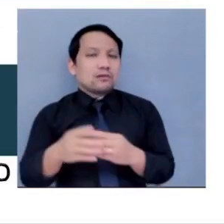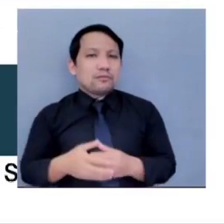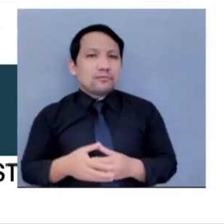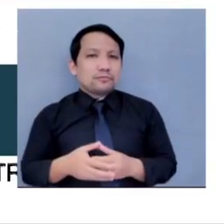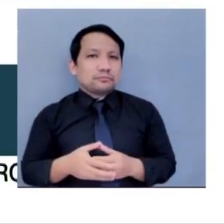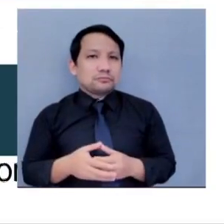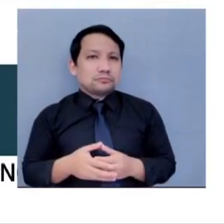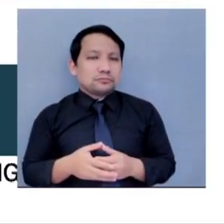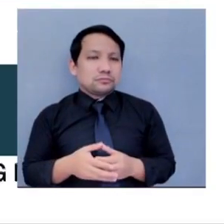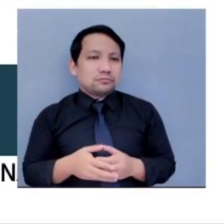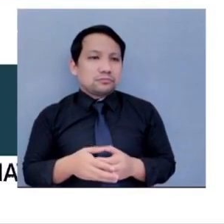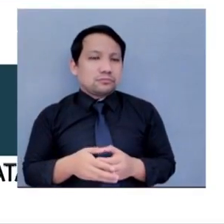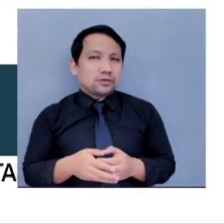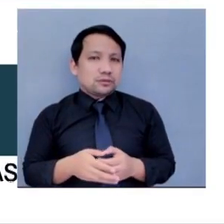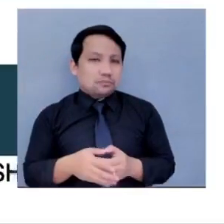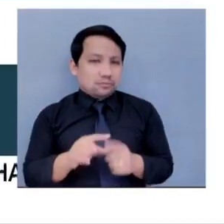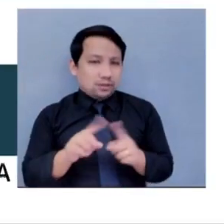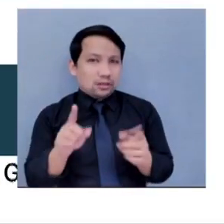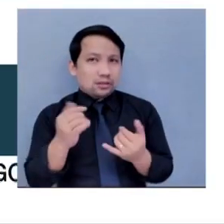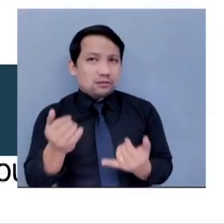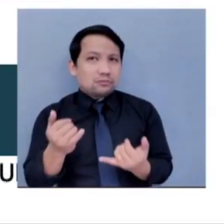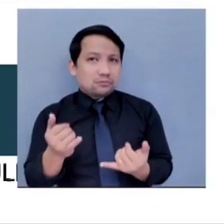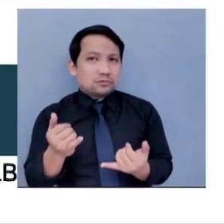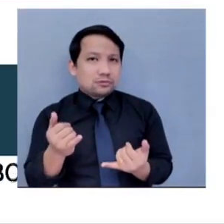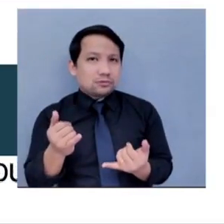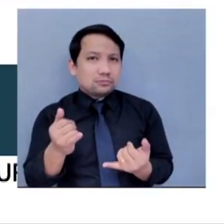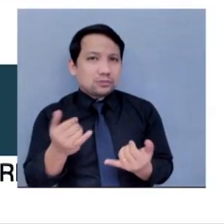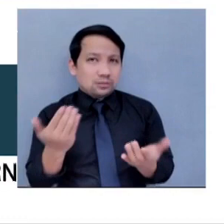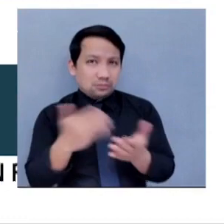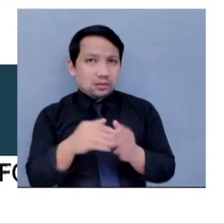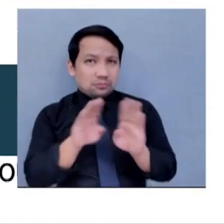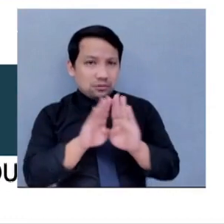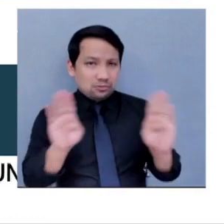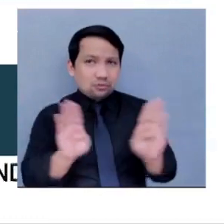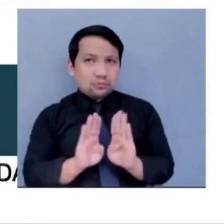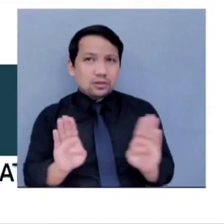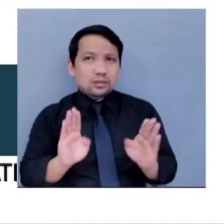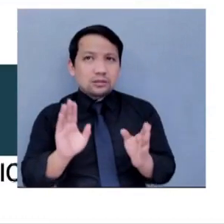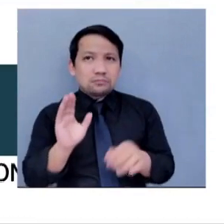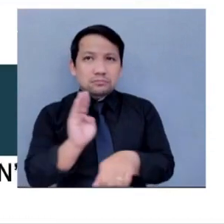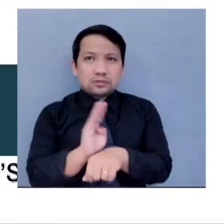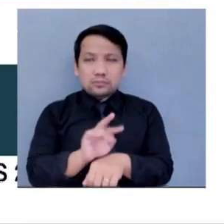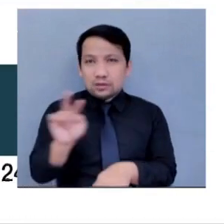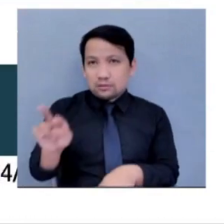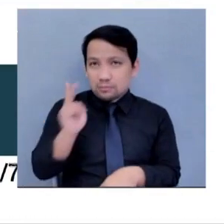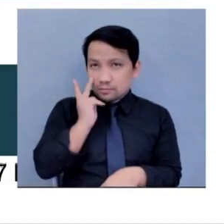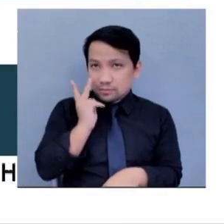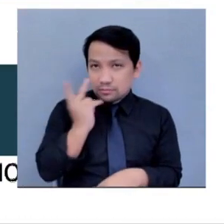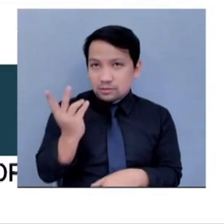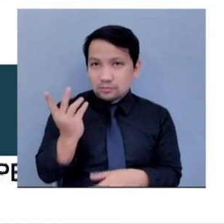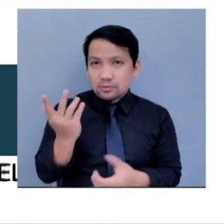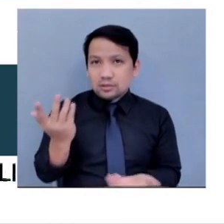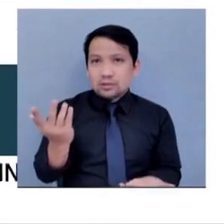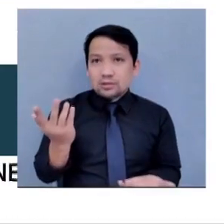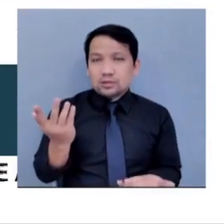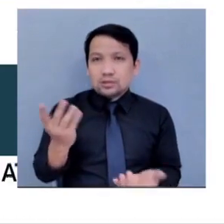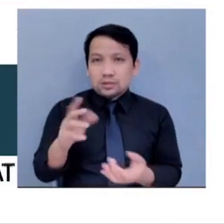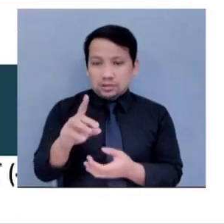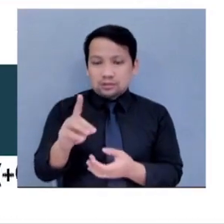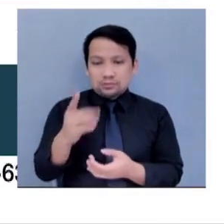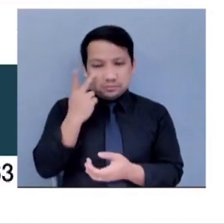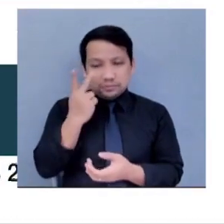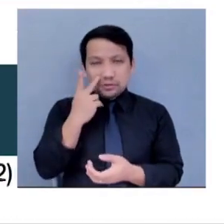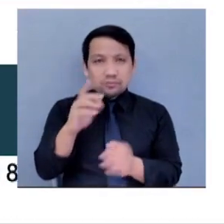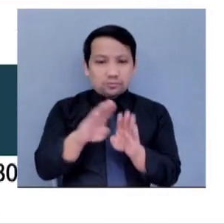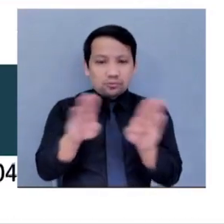course, but now with the reopening narrative, if you look at the data,